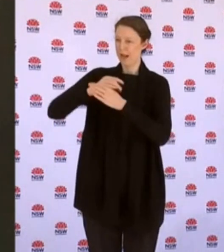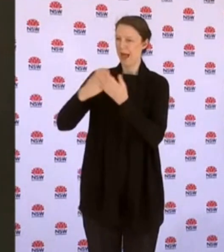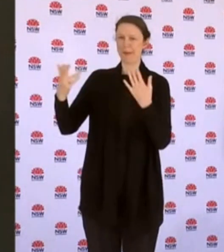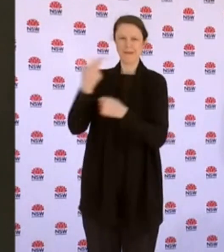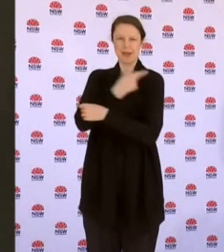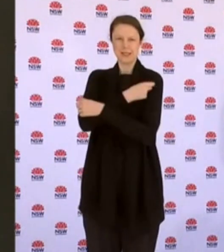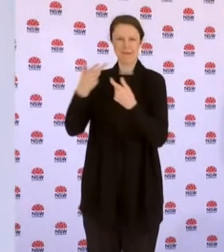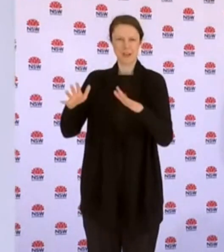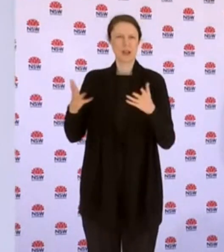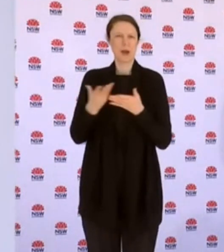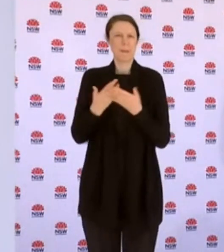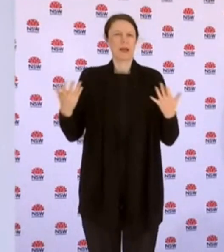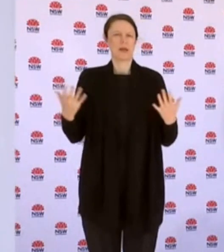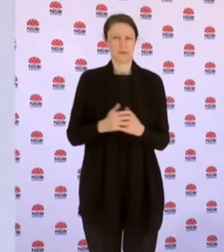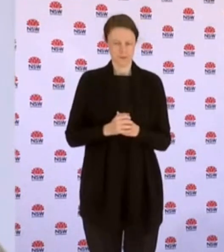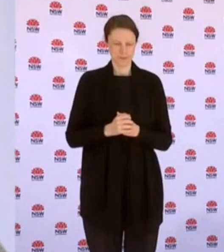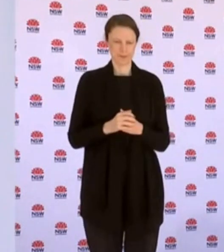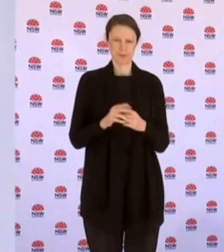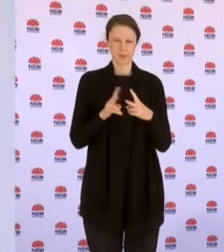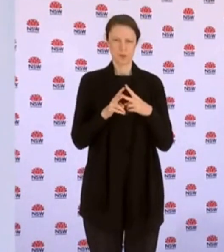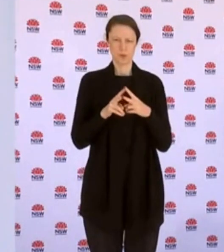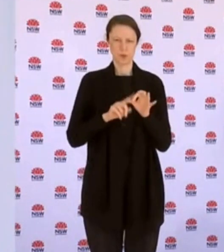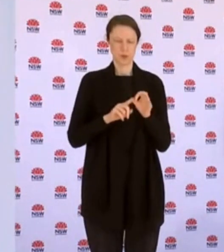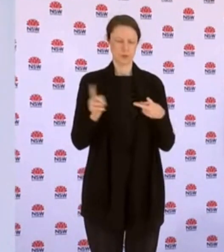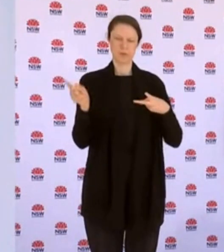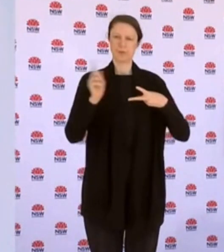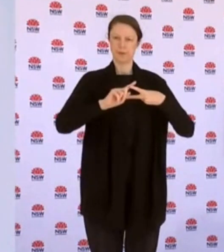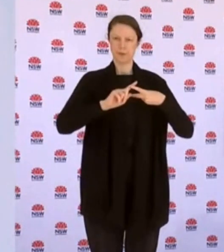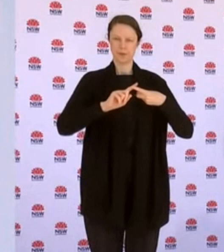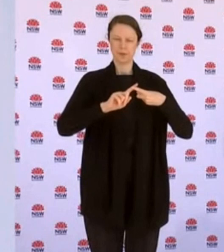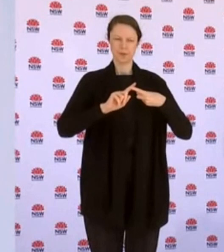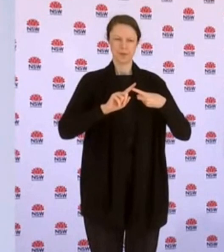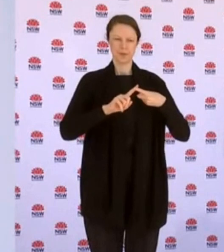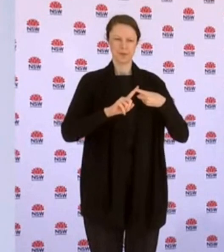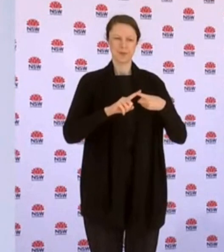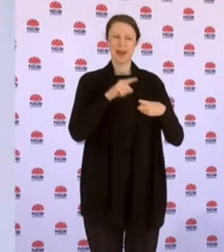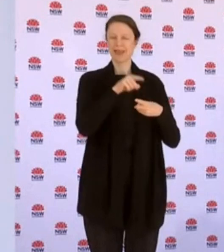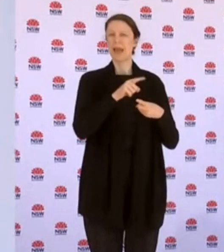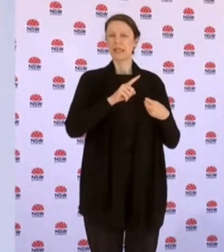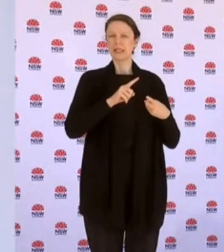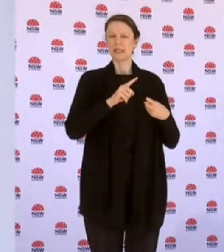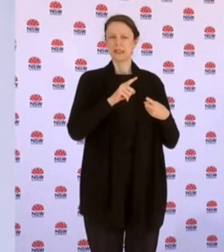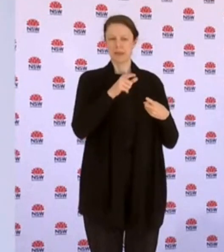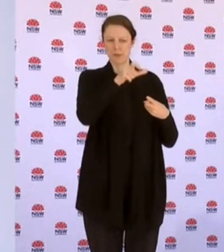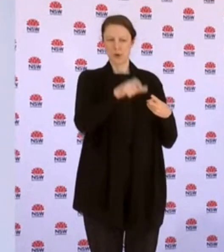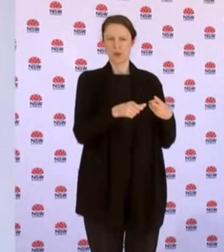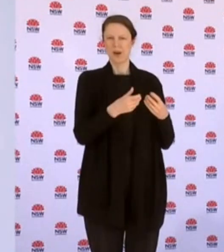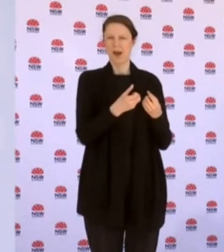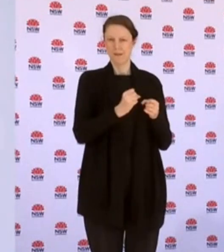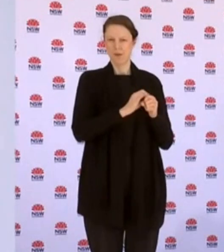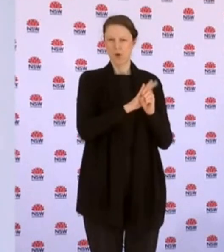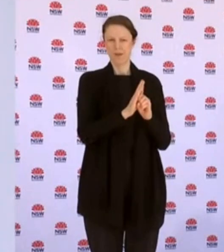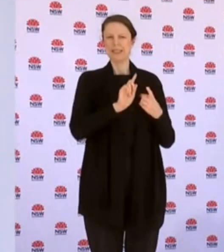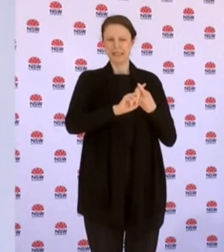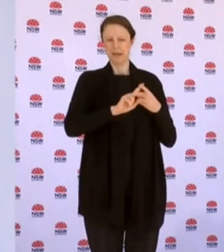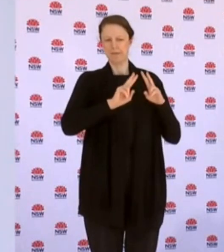So in terms of the case at the Chris O'Brien Lifehouse, that's still under investigation. Just to